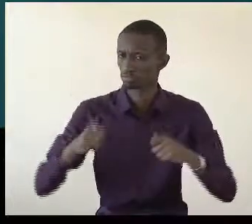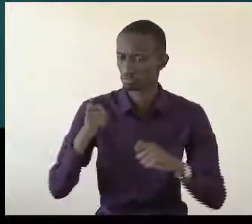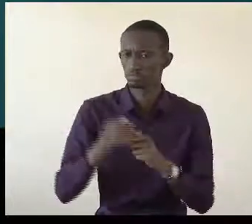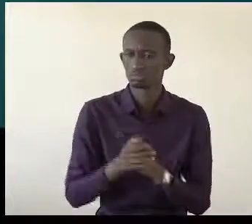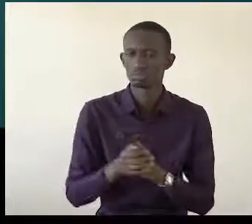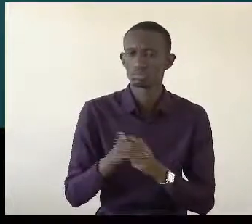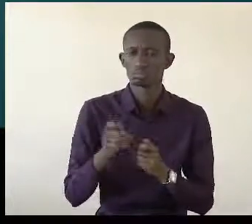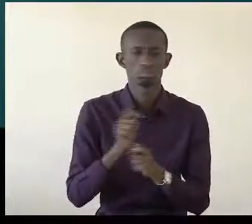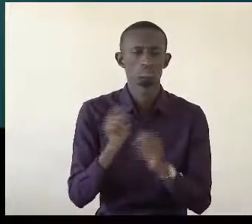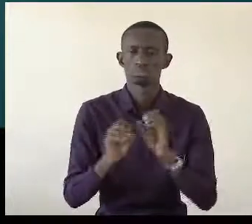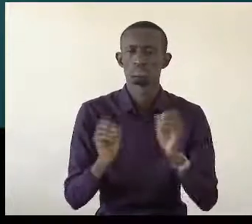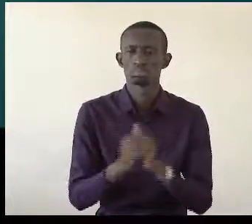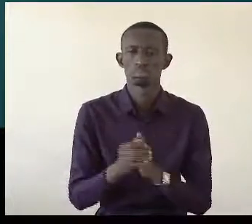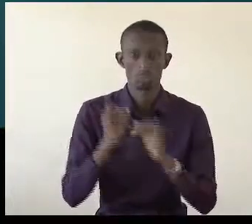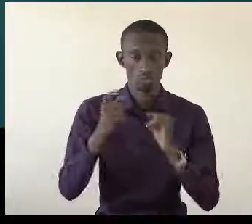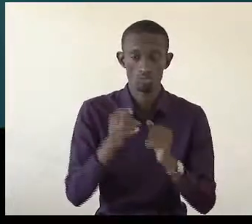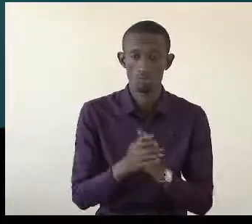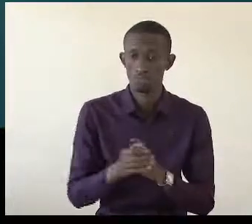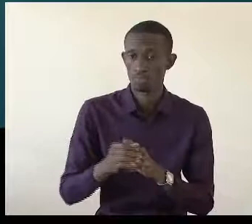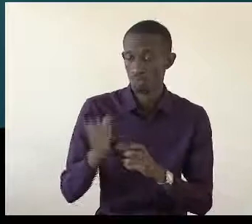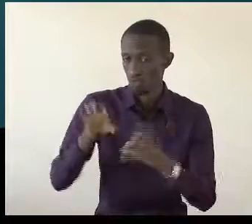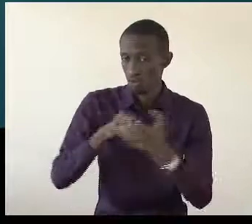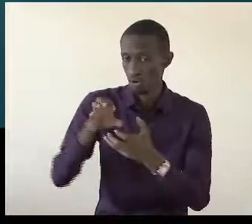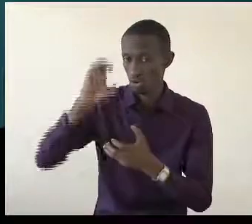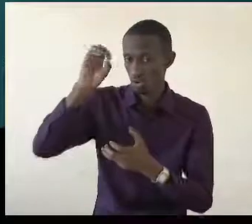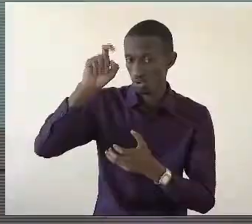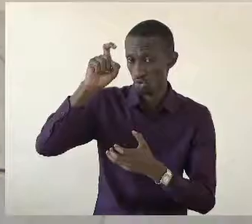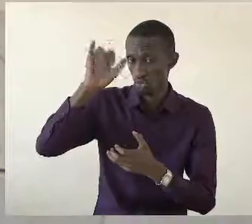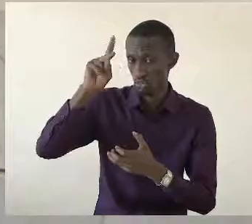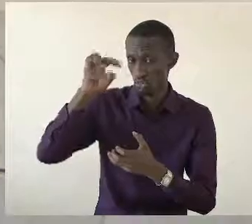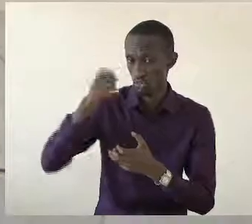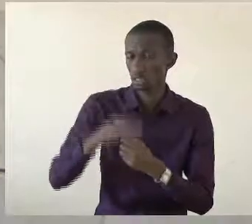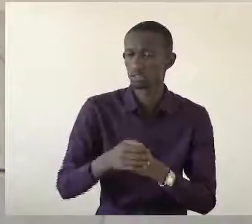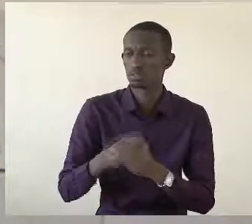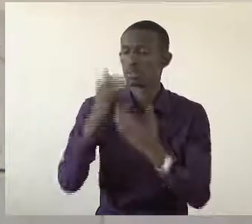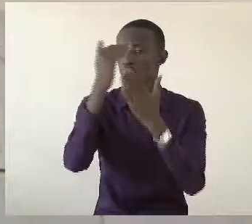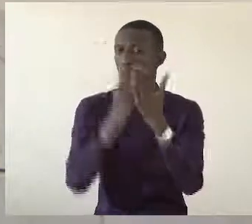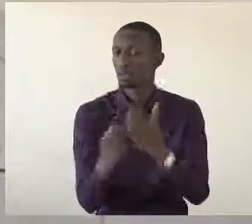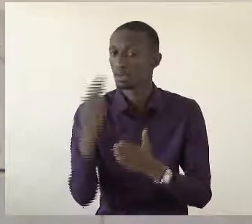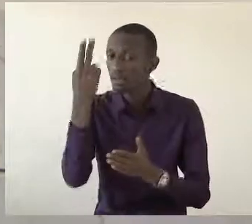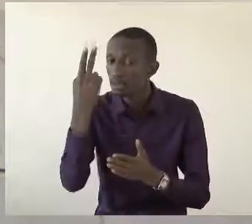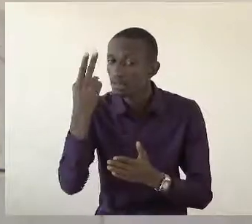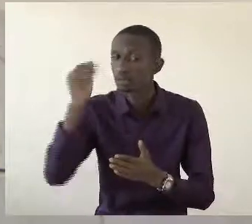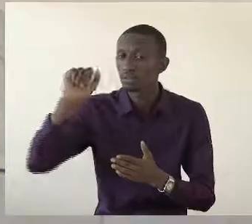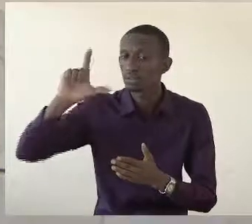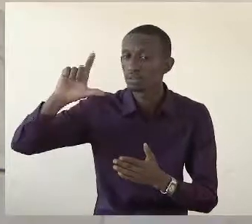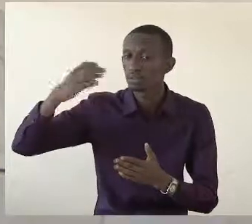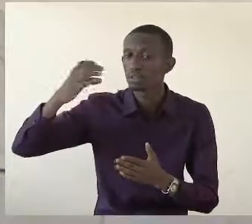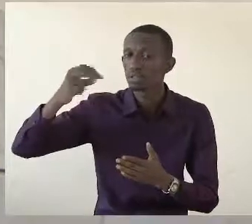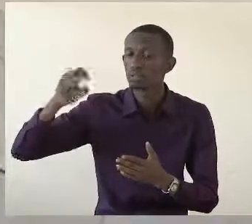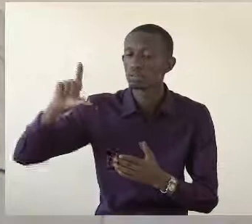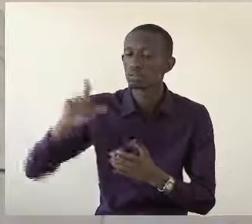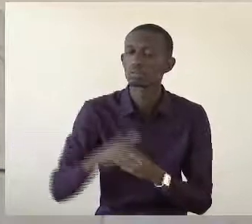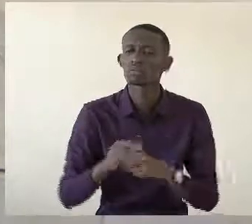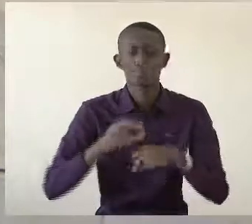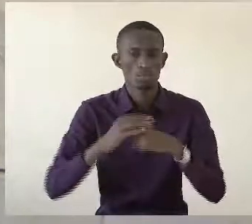we oxidize a secondary alcohol, we produce we produce what? We produce ketones.